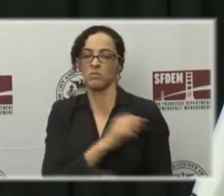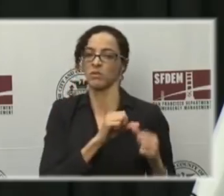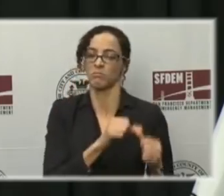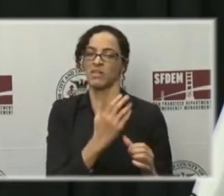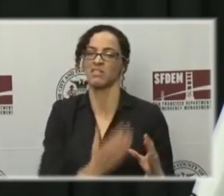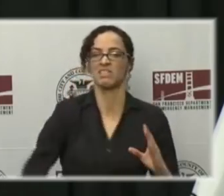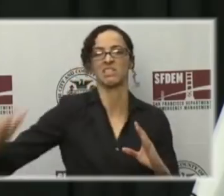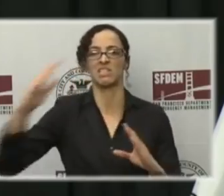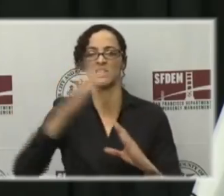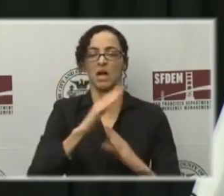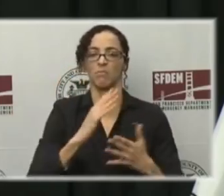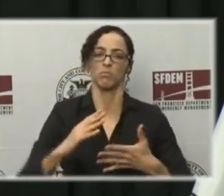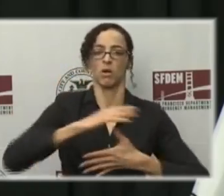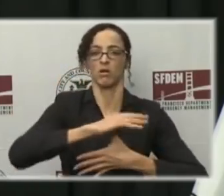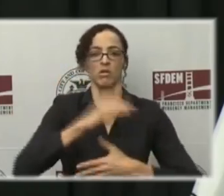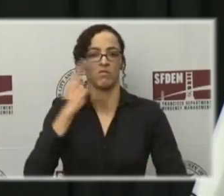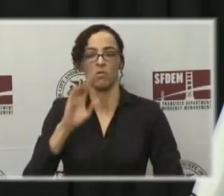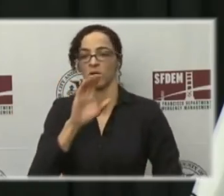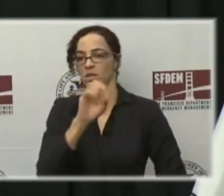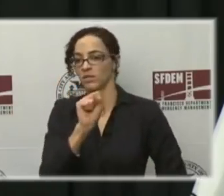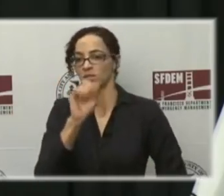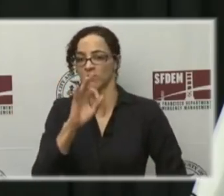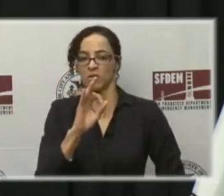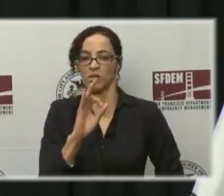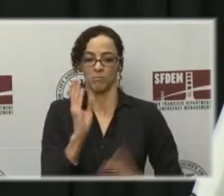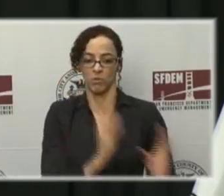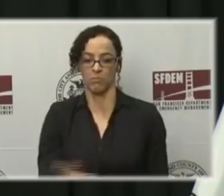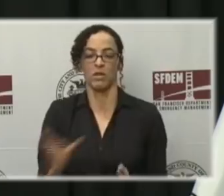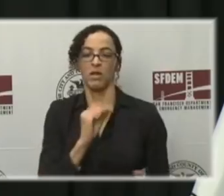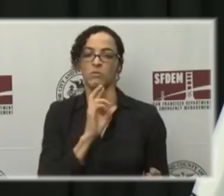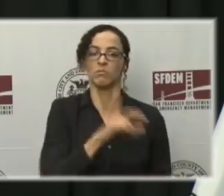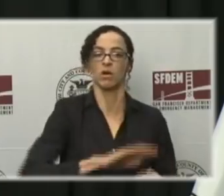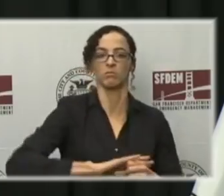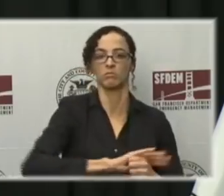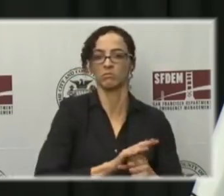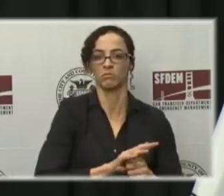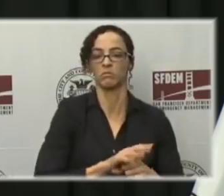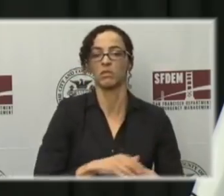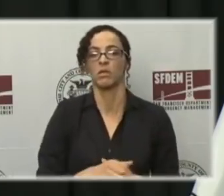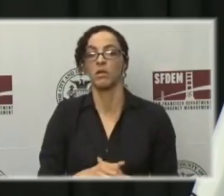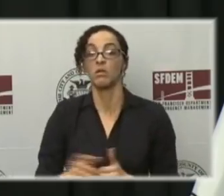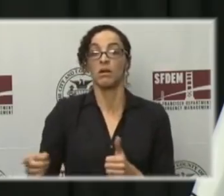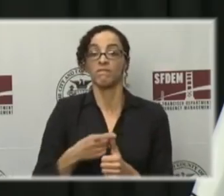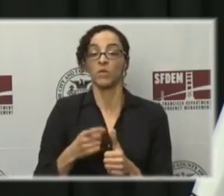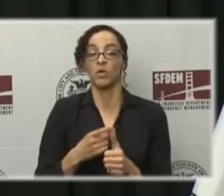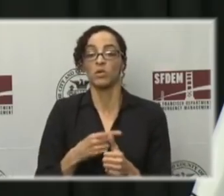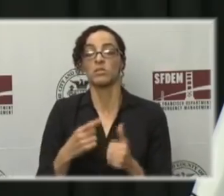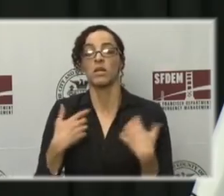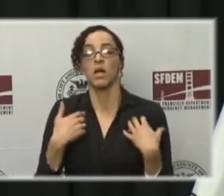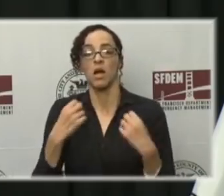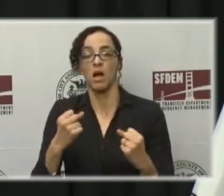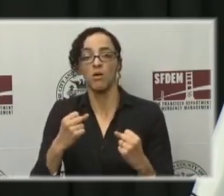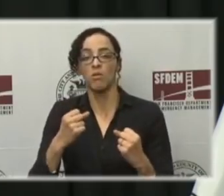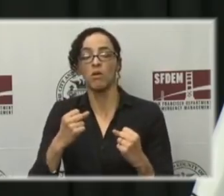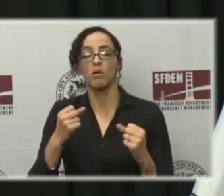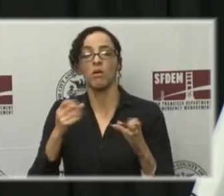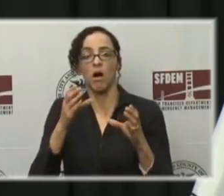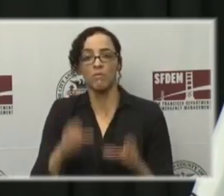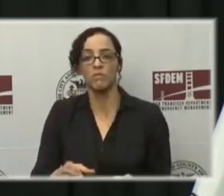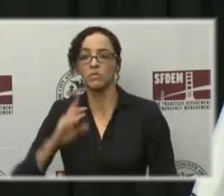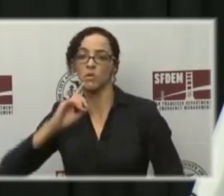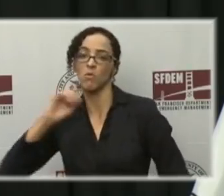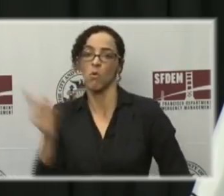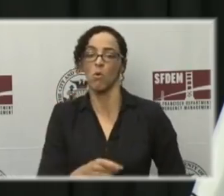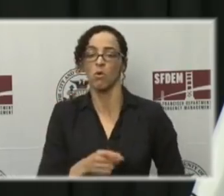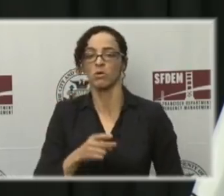preparation and response to coronavirus. The first health officer order, after declaring a local health emergency in early March, was